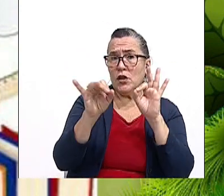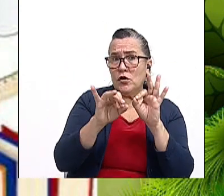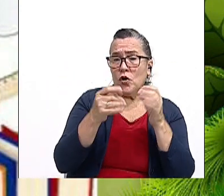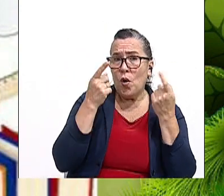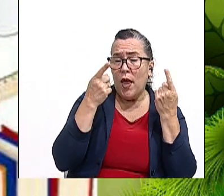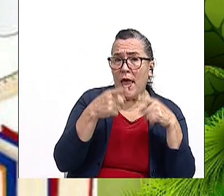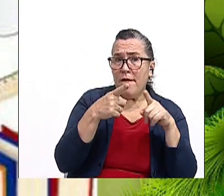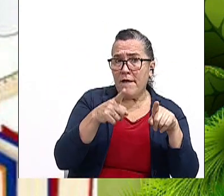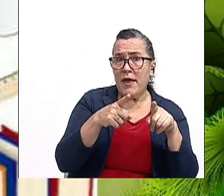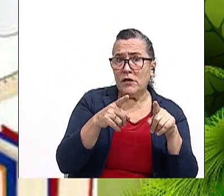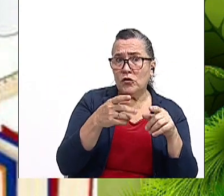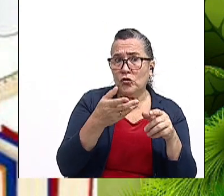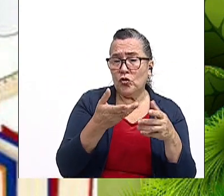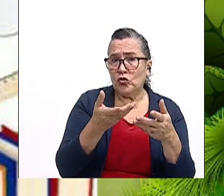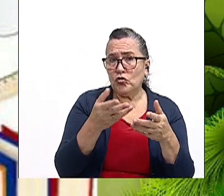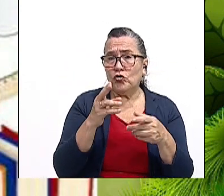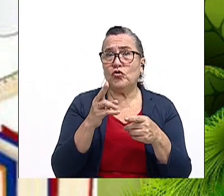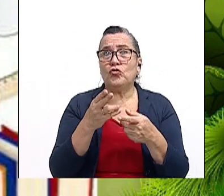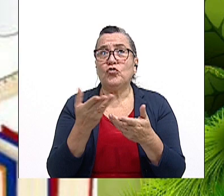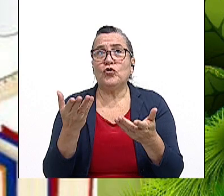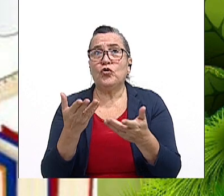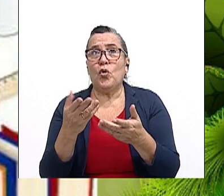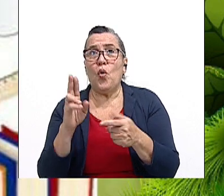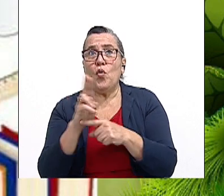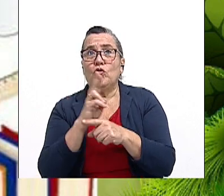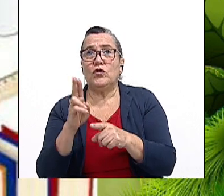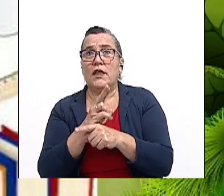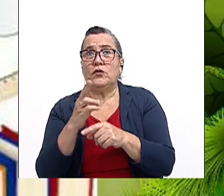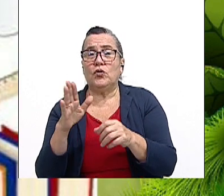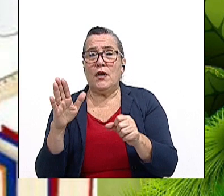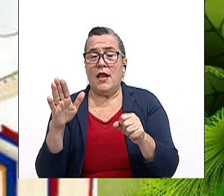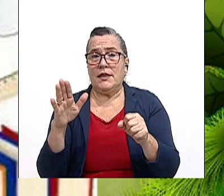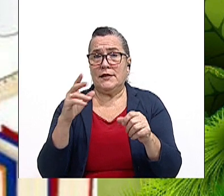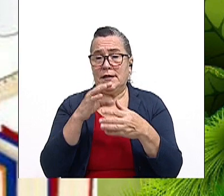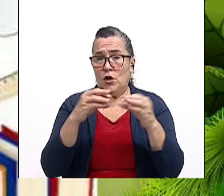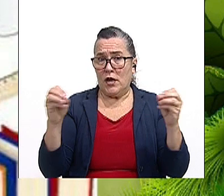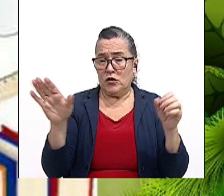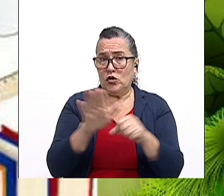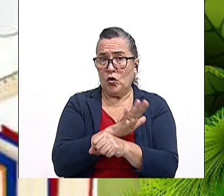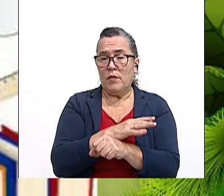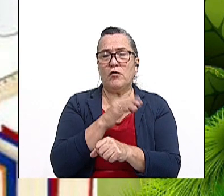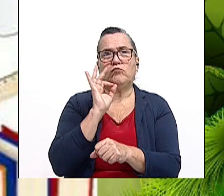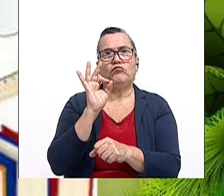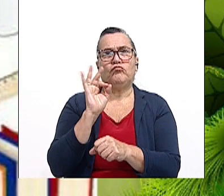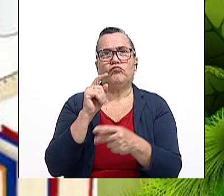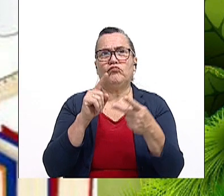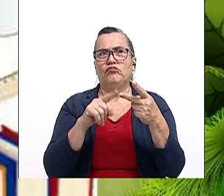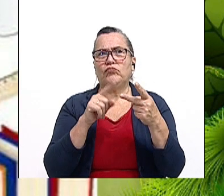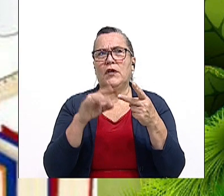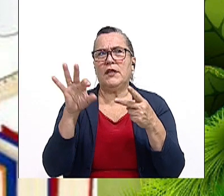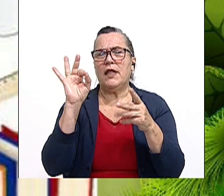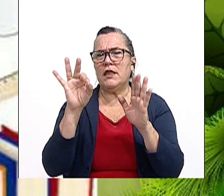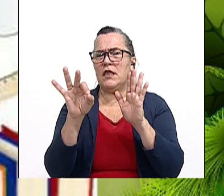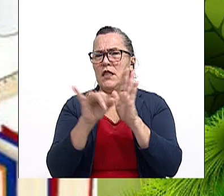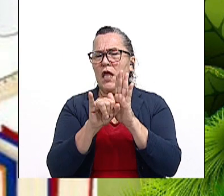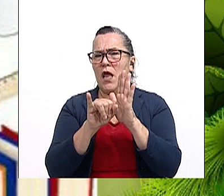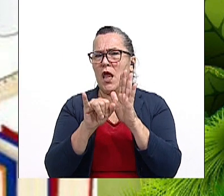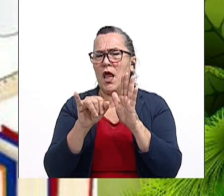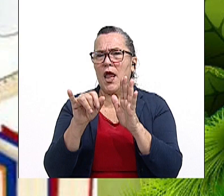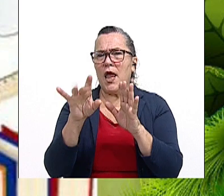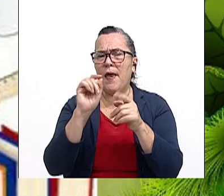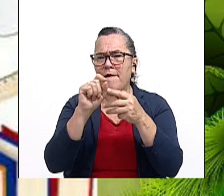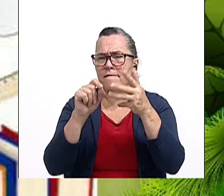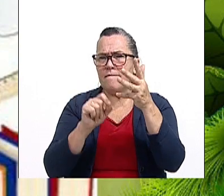events? Okay, using the complete sentences? Very good. Did you identify important details